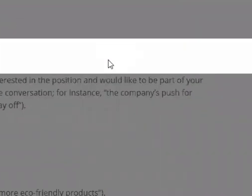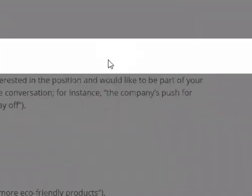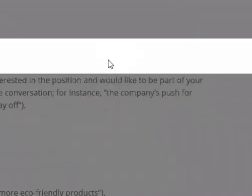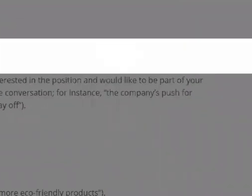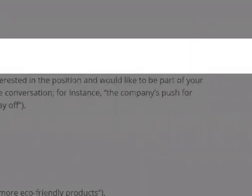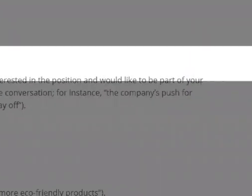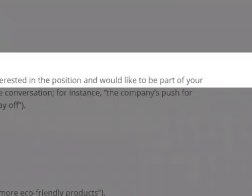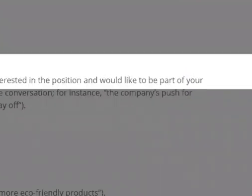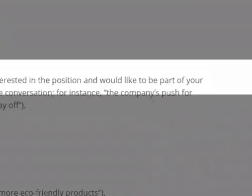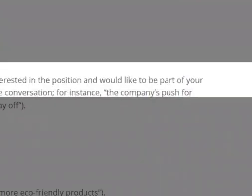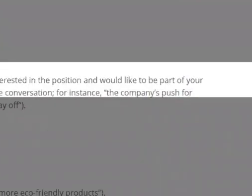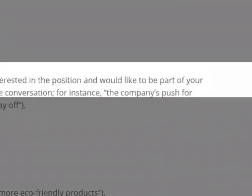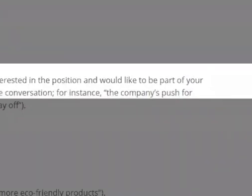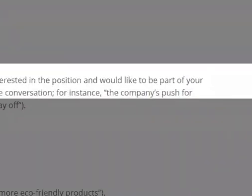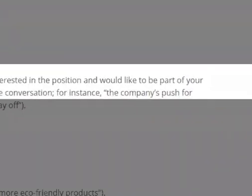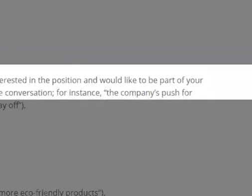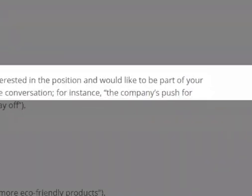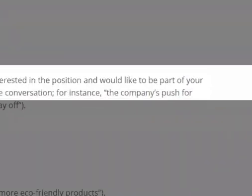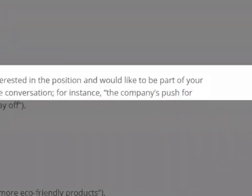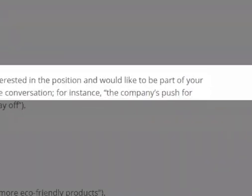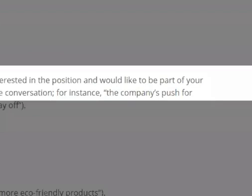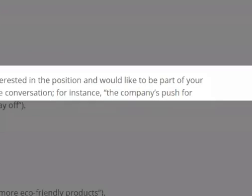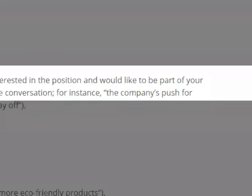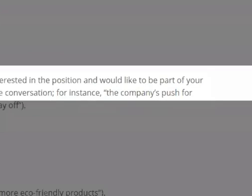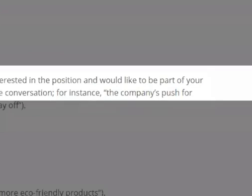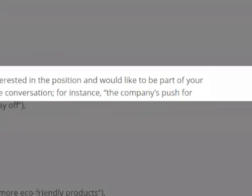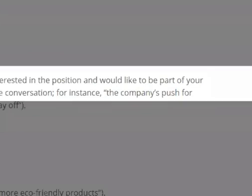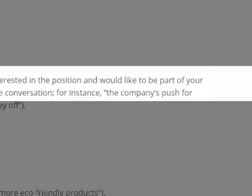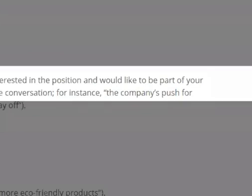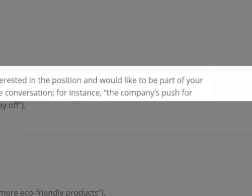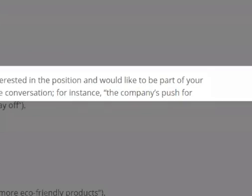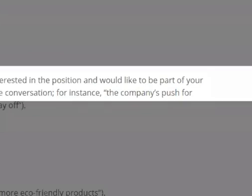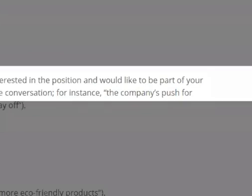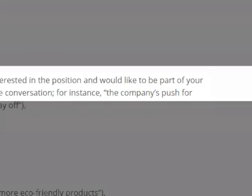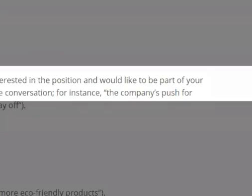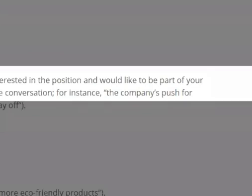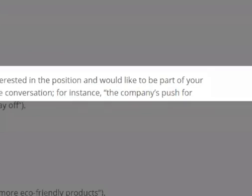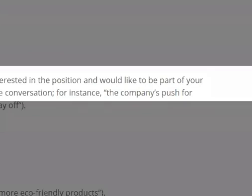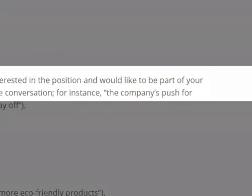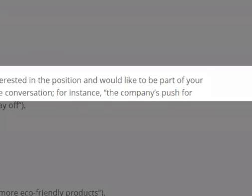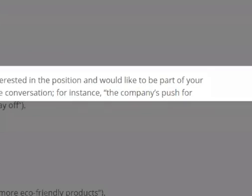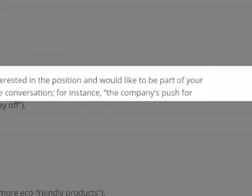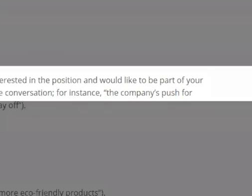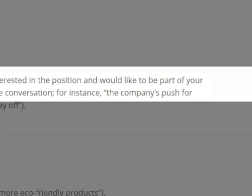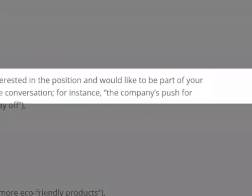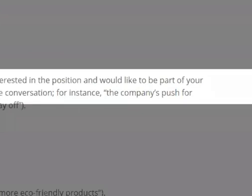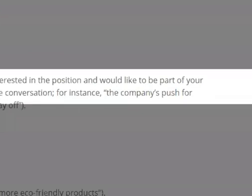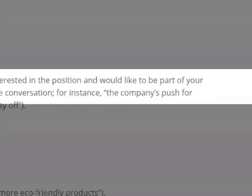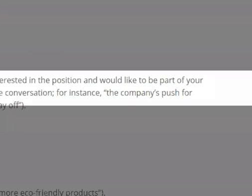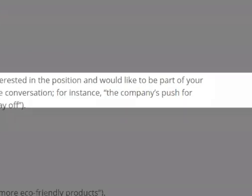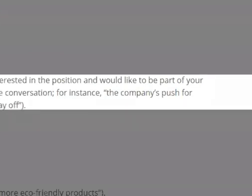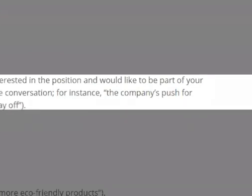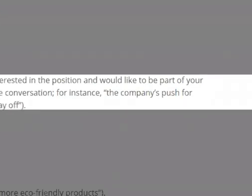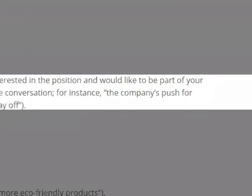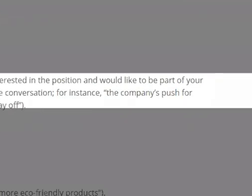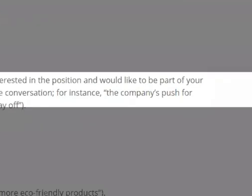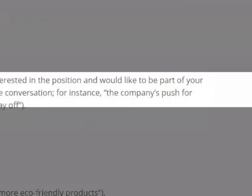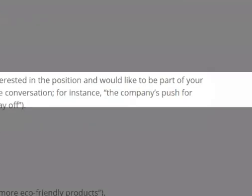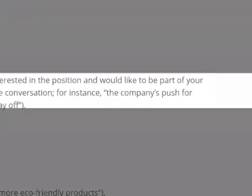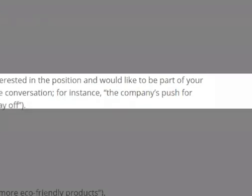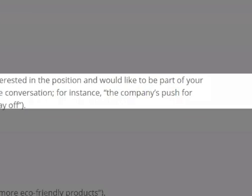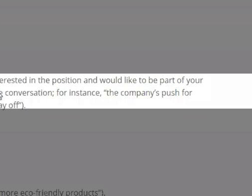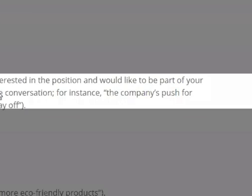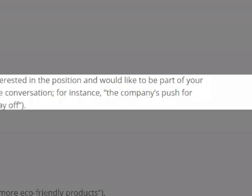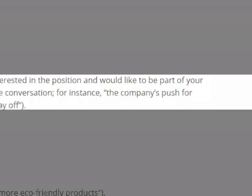included. So we say, as I said, I'm interested in the position. I'd like to learn more about your team. And then you